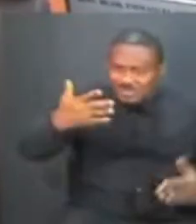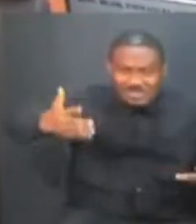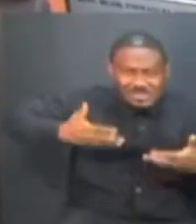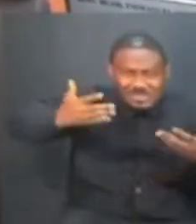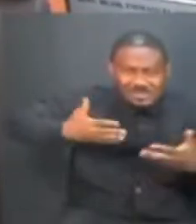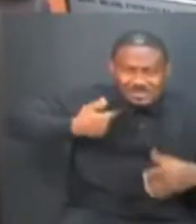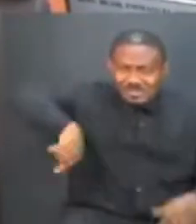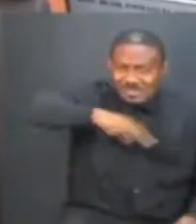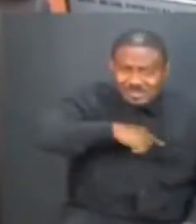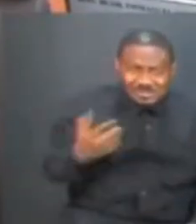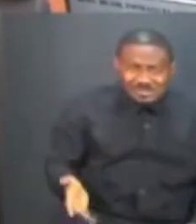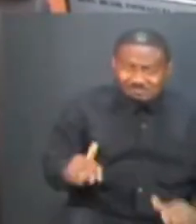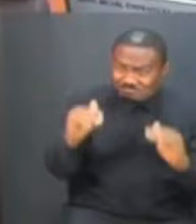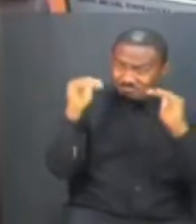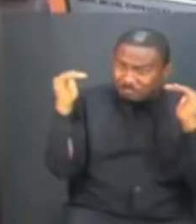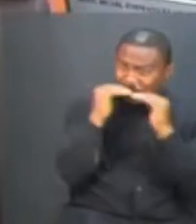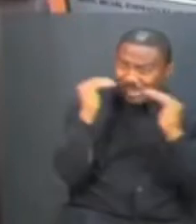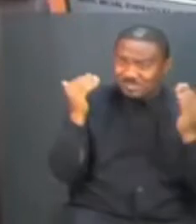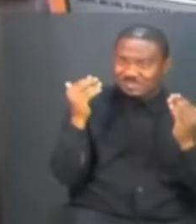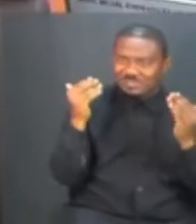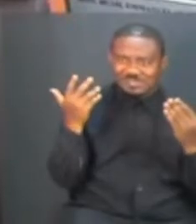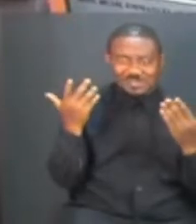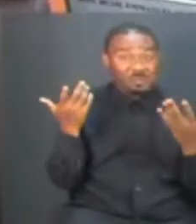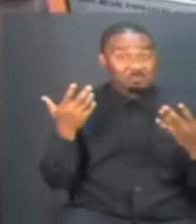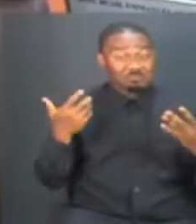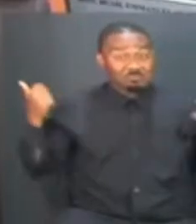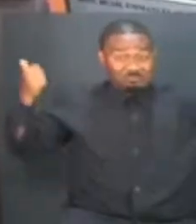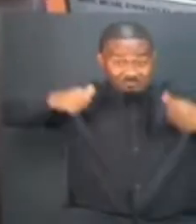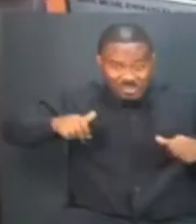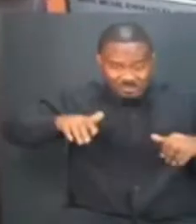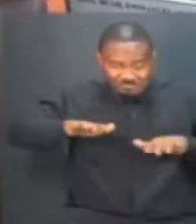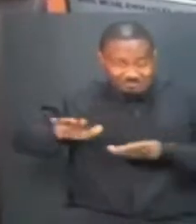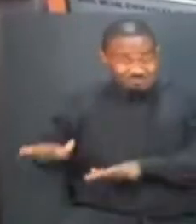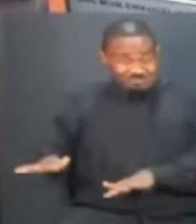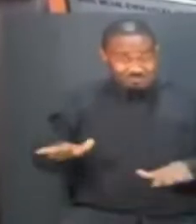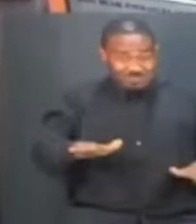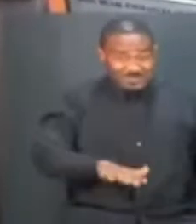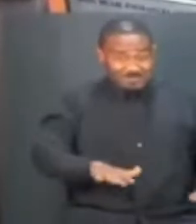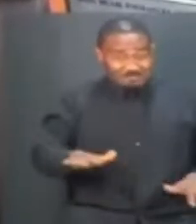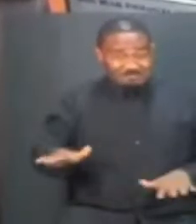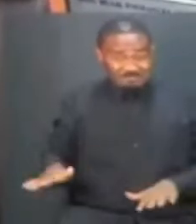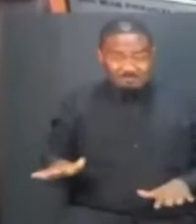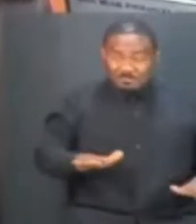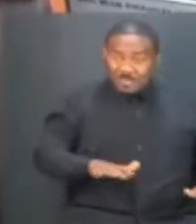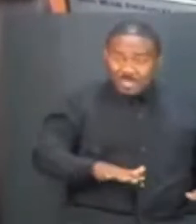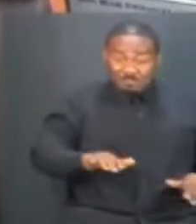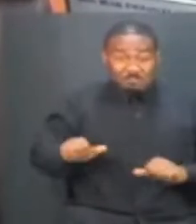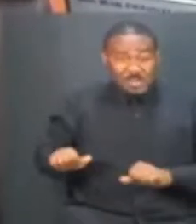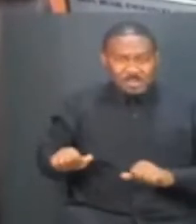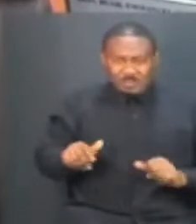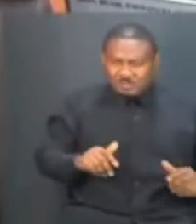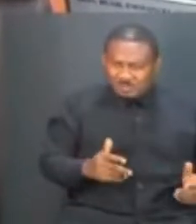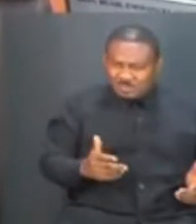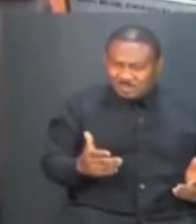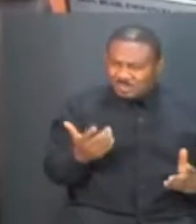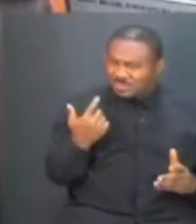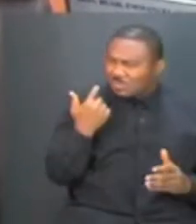certain standardized formula of wearing the smoke, and I'm saying accustomed to which particular traditional area?